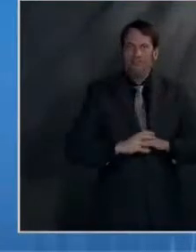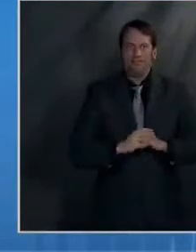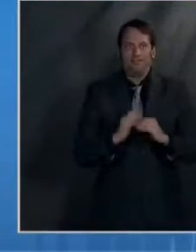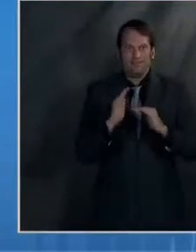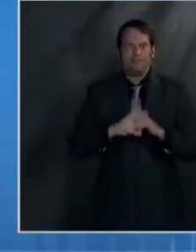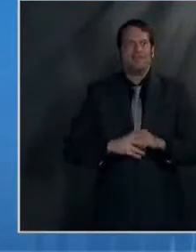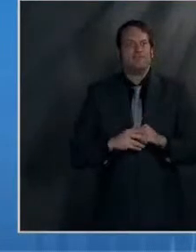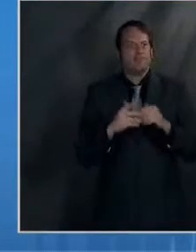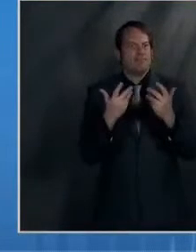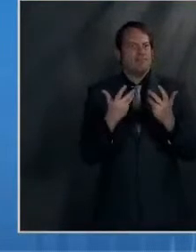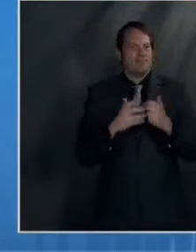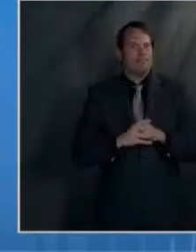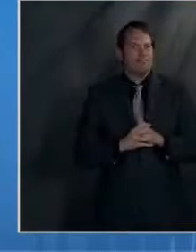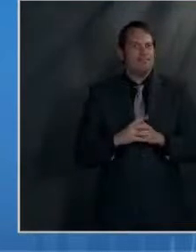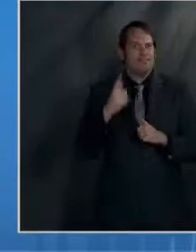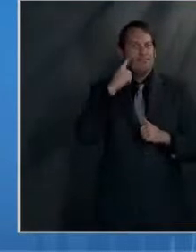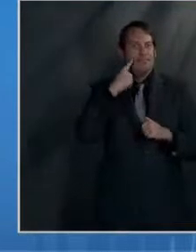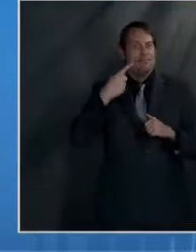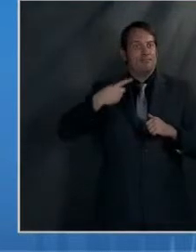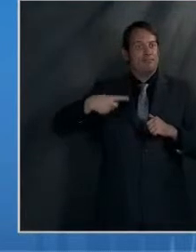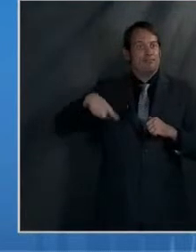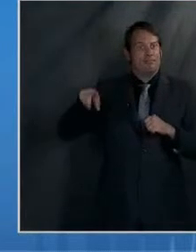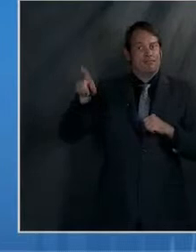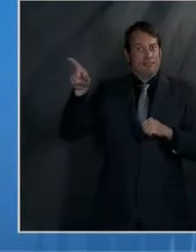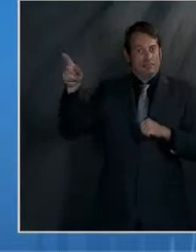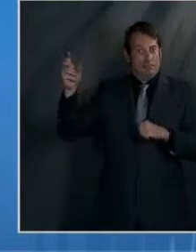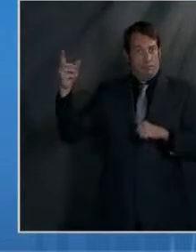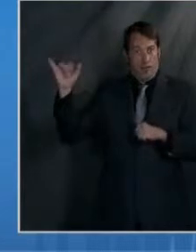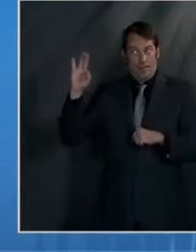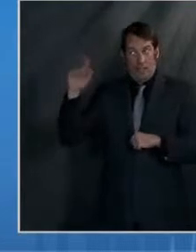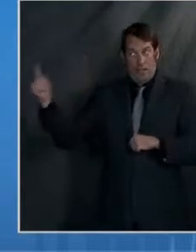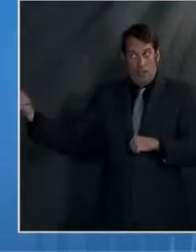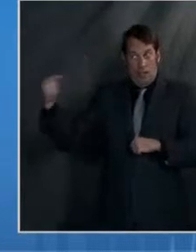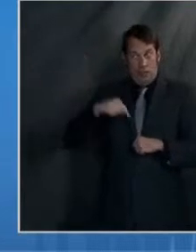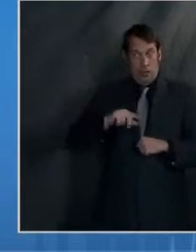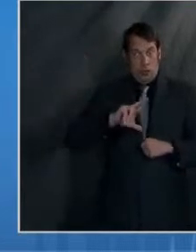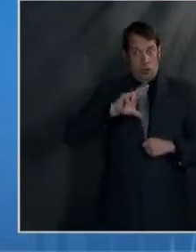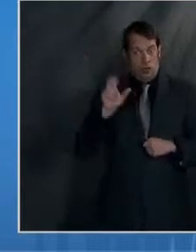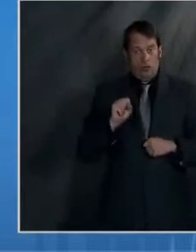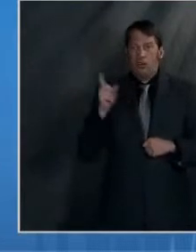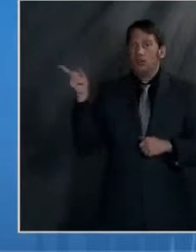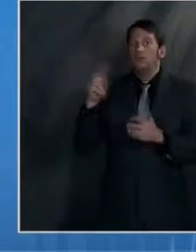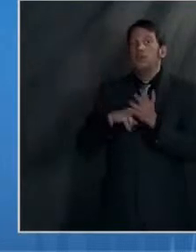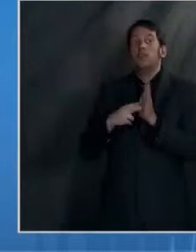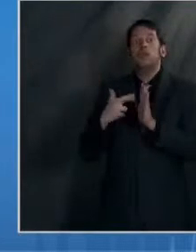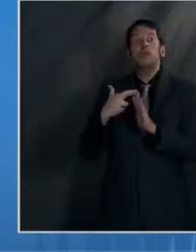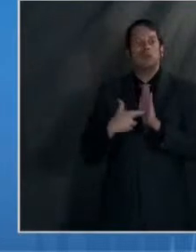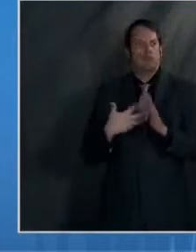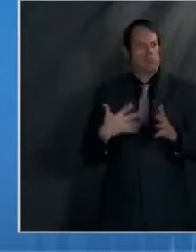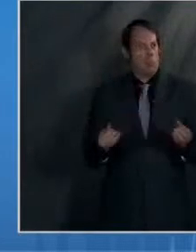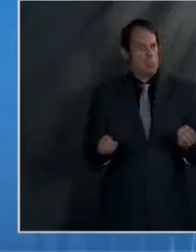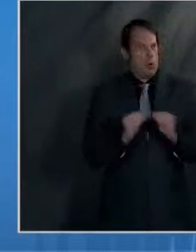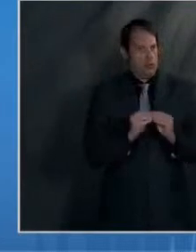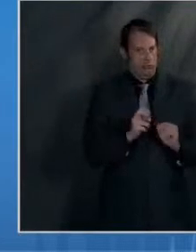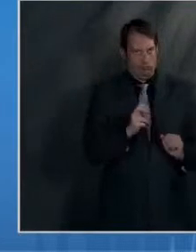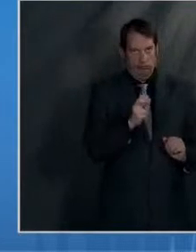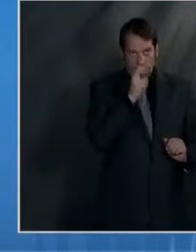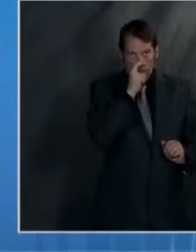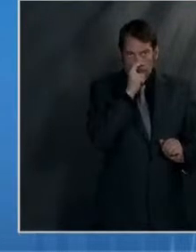to the US. So travel restrictions internationally have been tightened quite a bit during this period of the